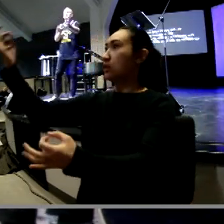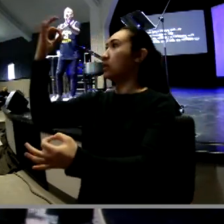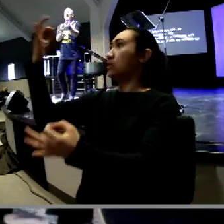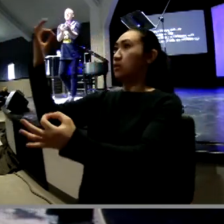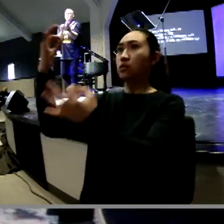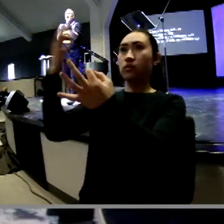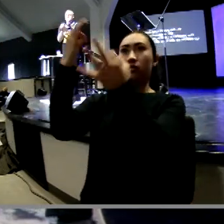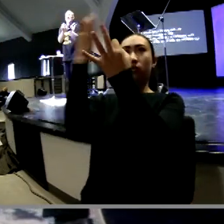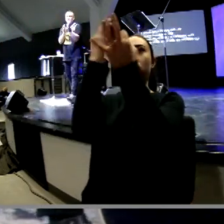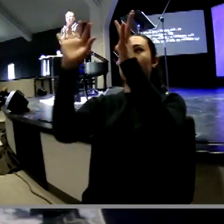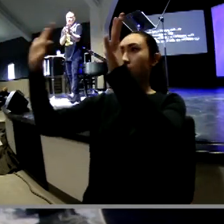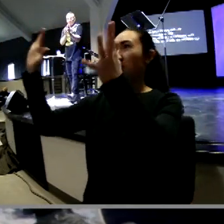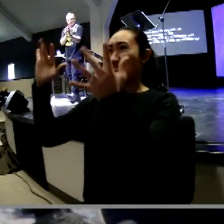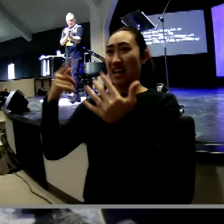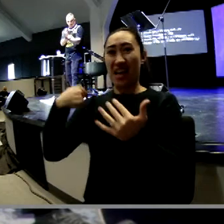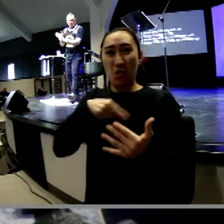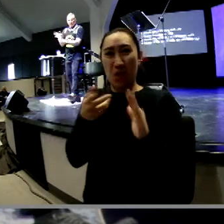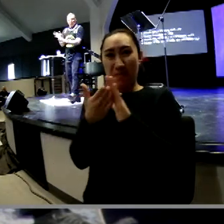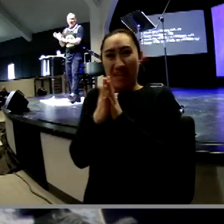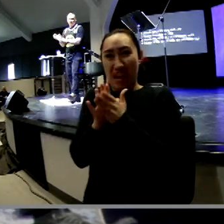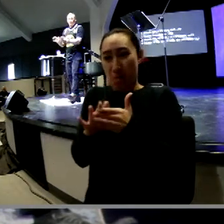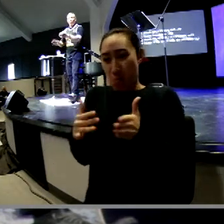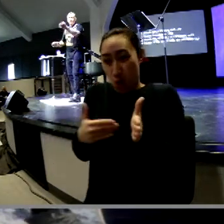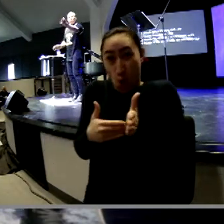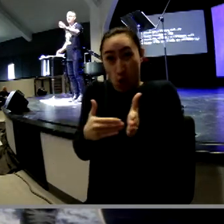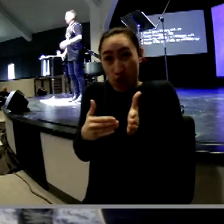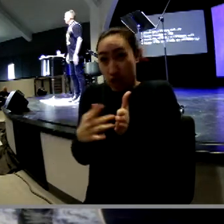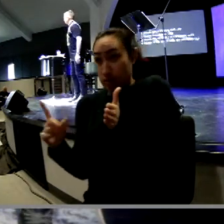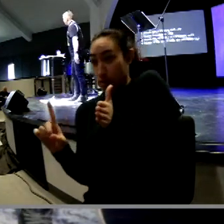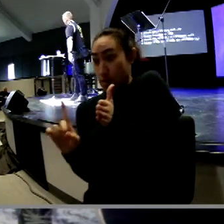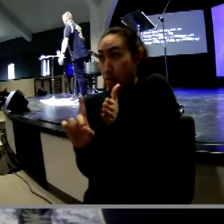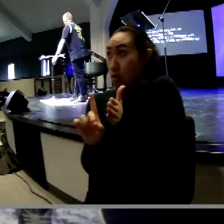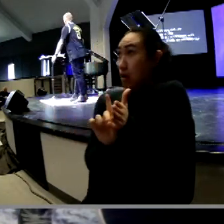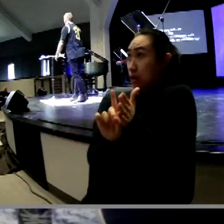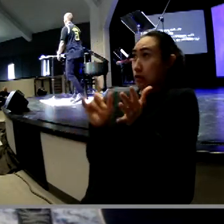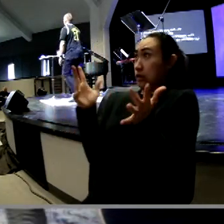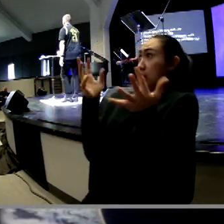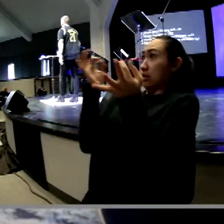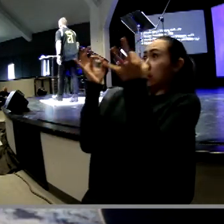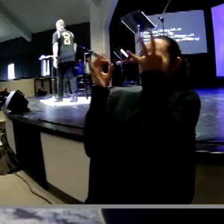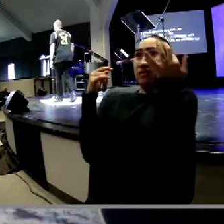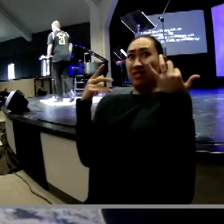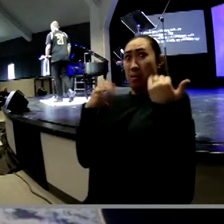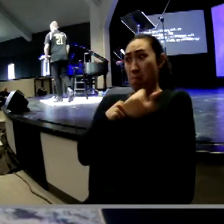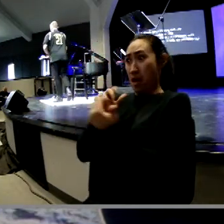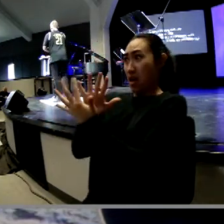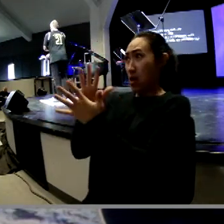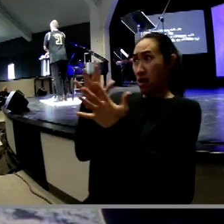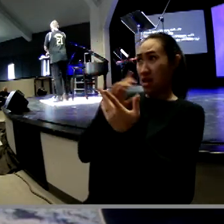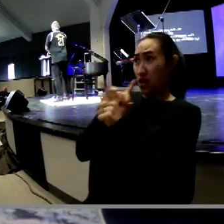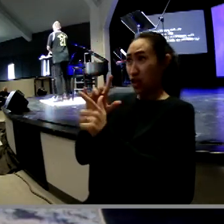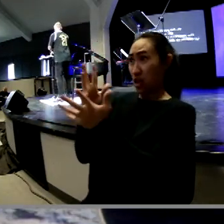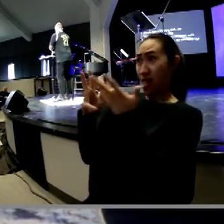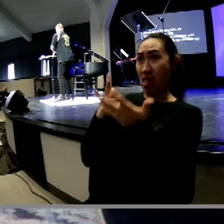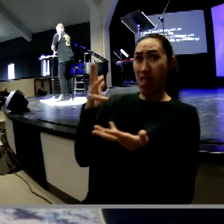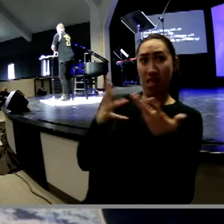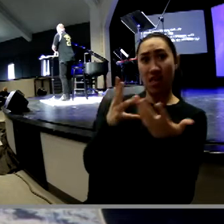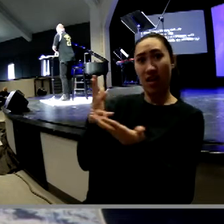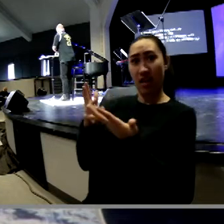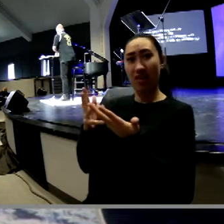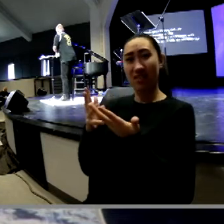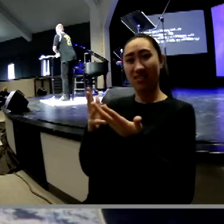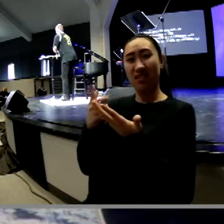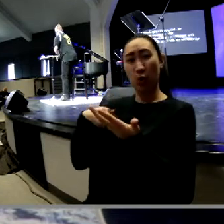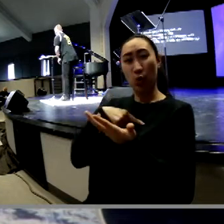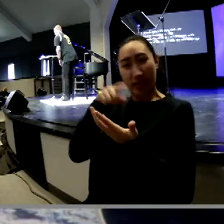doesn't understand because they're the soil on the path? What don't they understand? What don't you understand? What soil type are there in